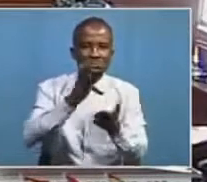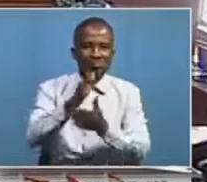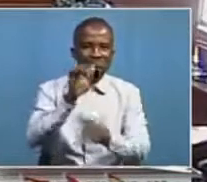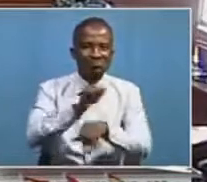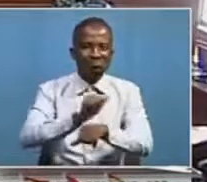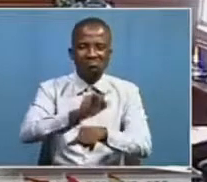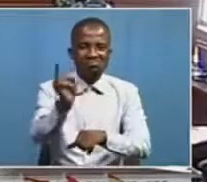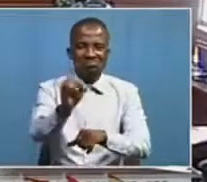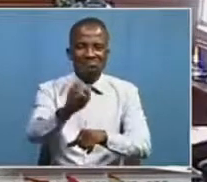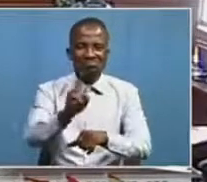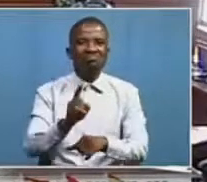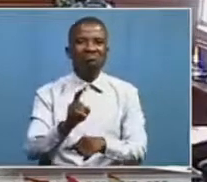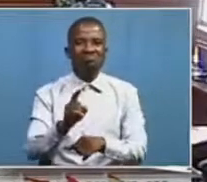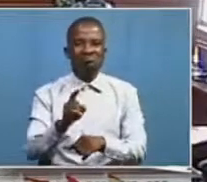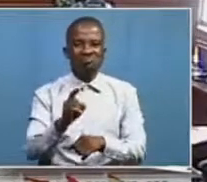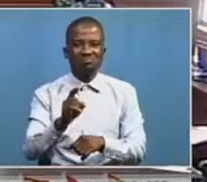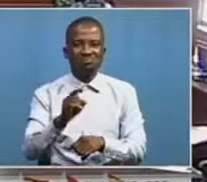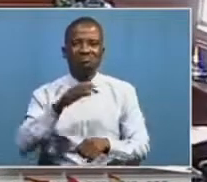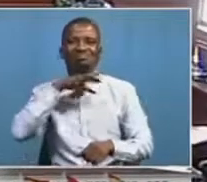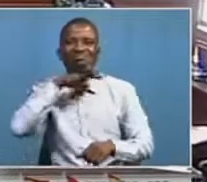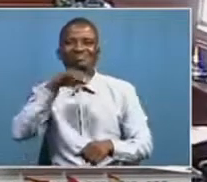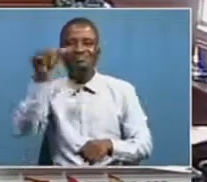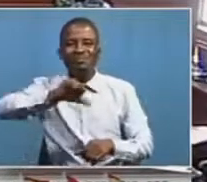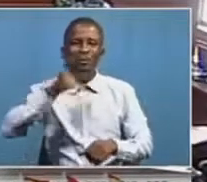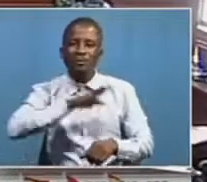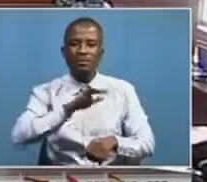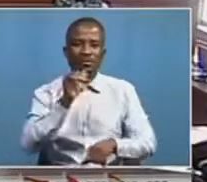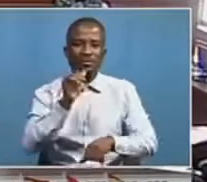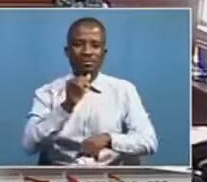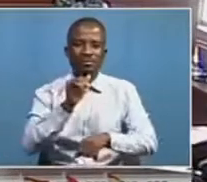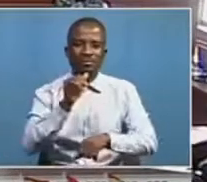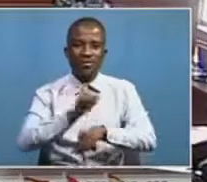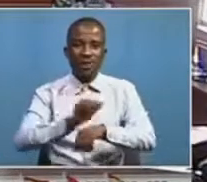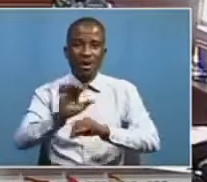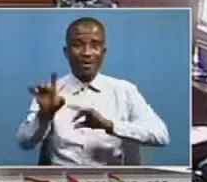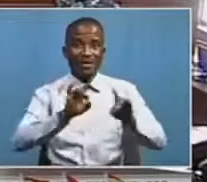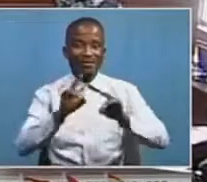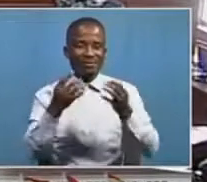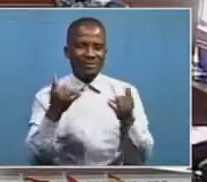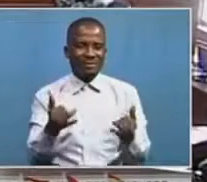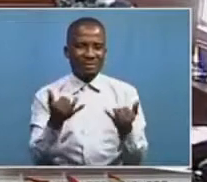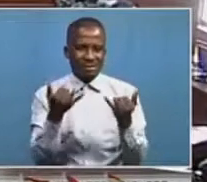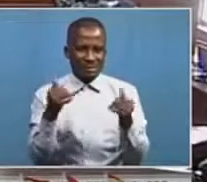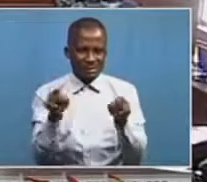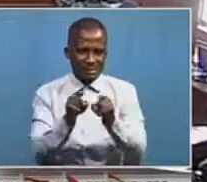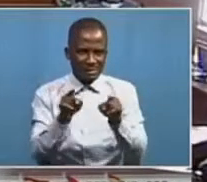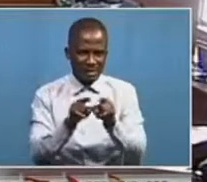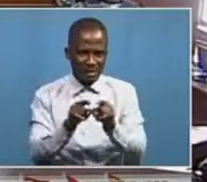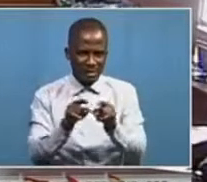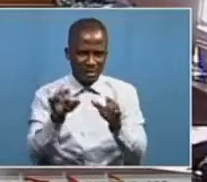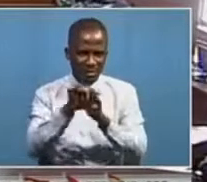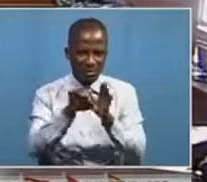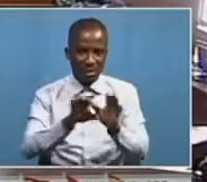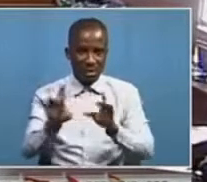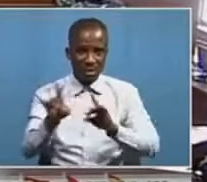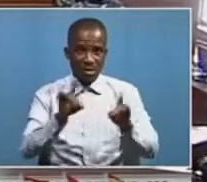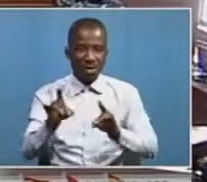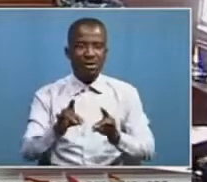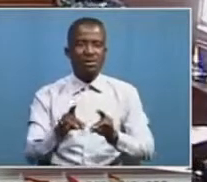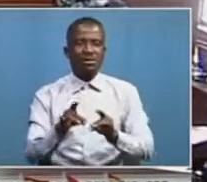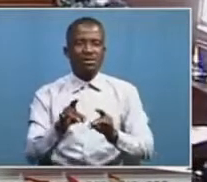the declaration and CI 135 unconstitutional, null and void, as same constituted a violation of